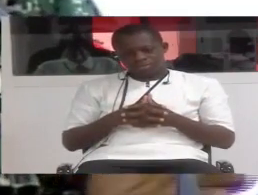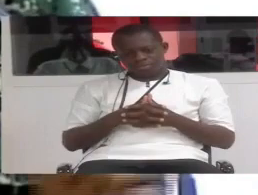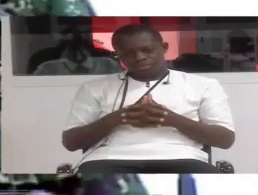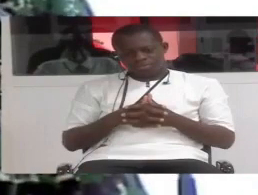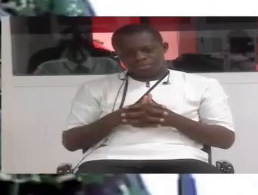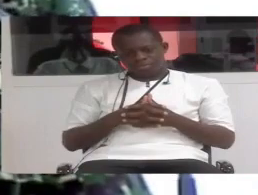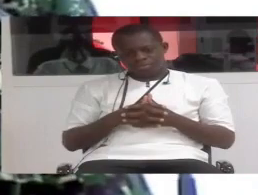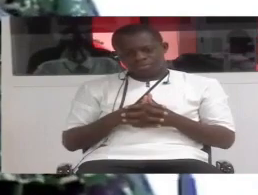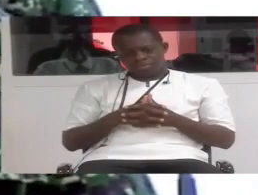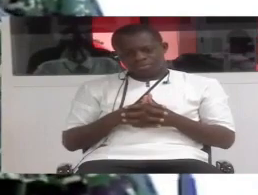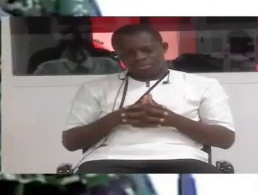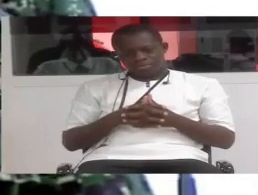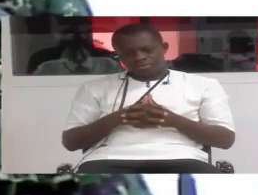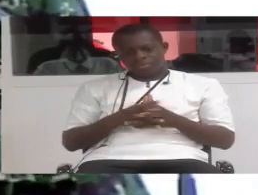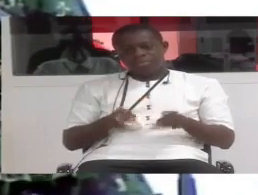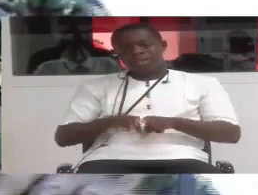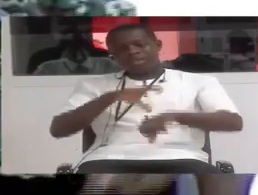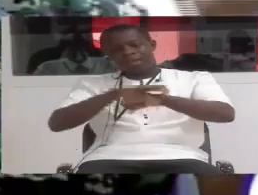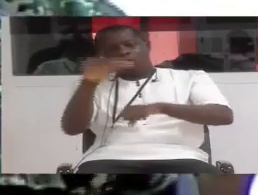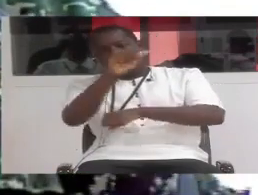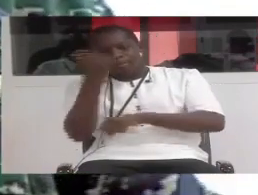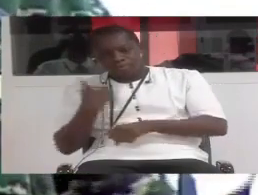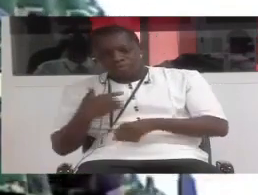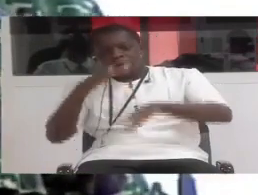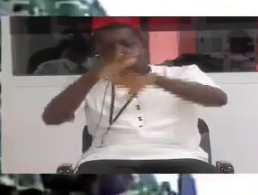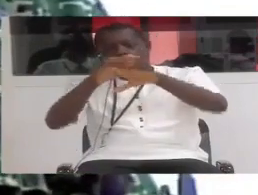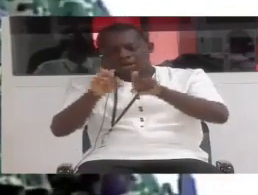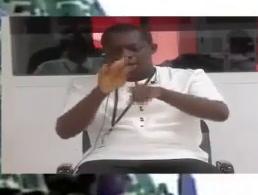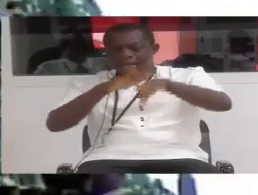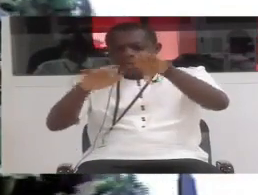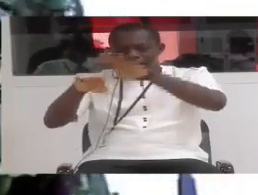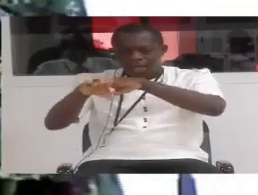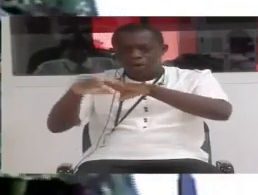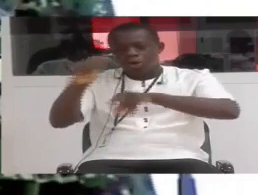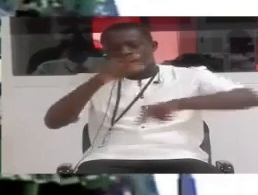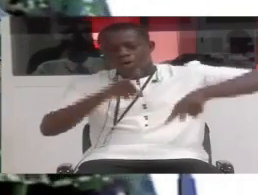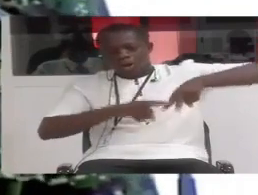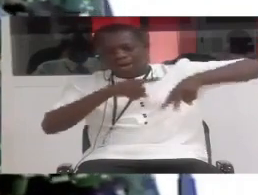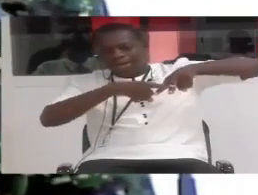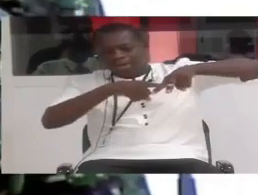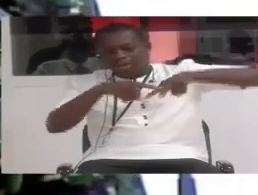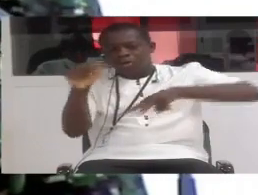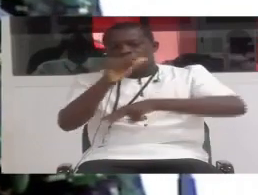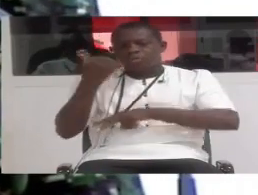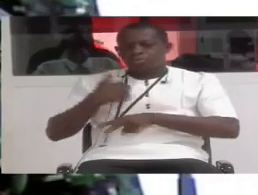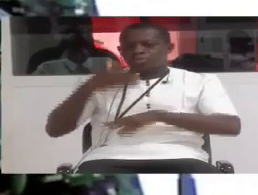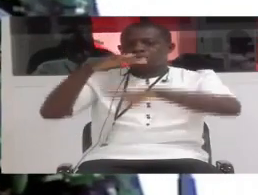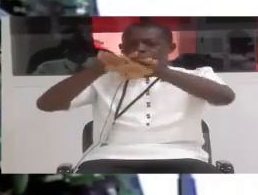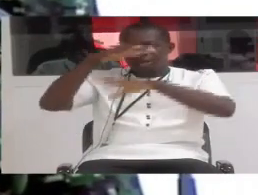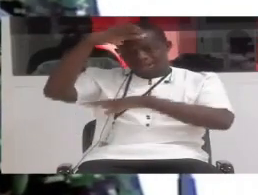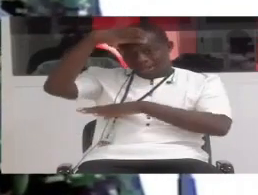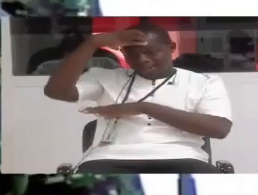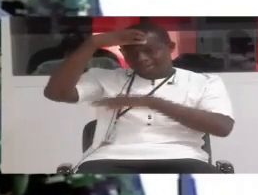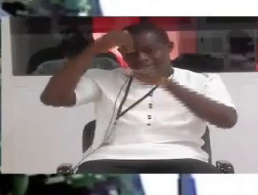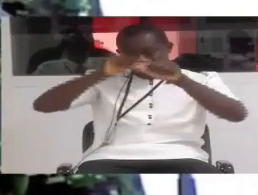jappa moy ñi fétto ci tankay ñi fétto ci loxoy ñi fétto ci bop bi. The holding is like those holding the